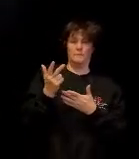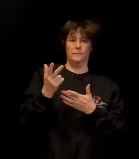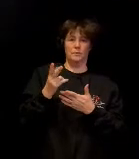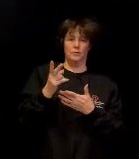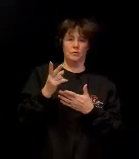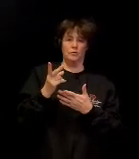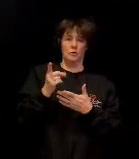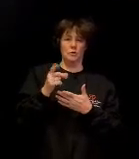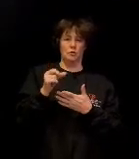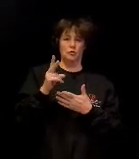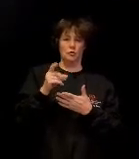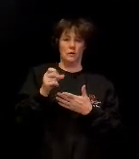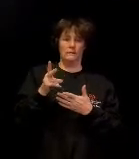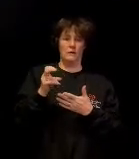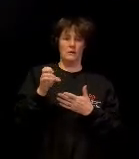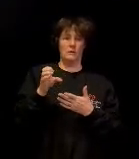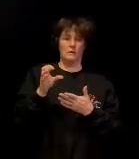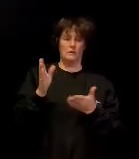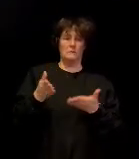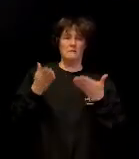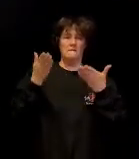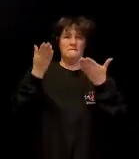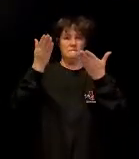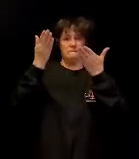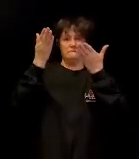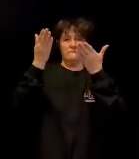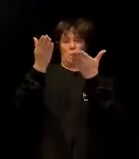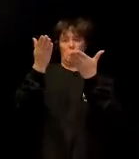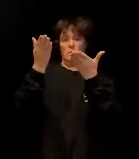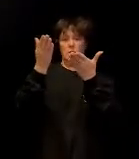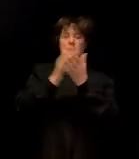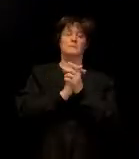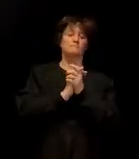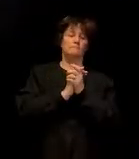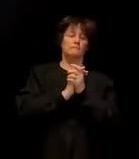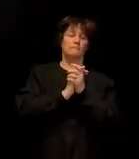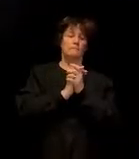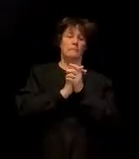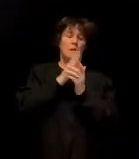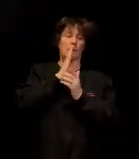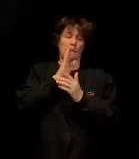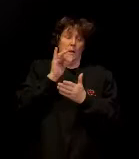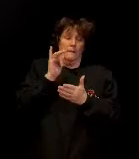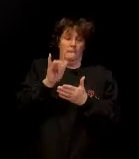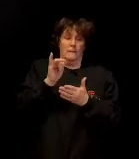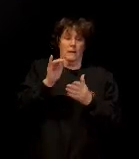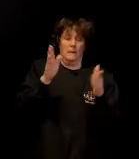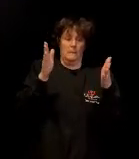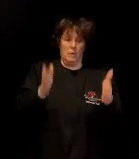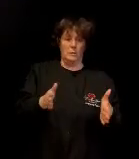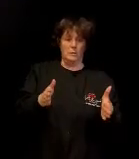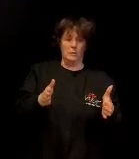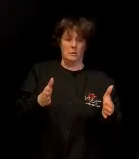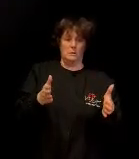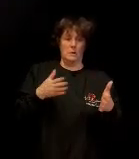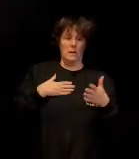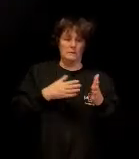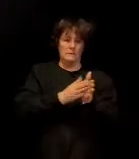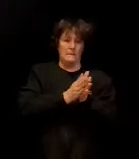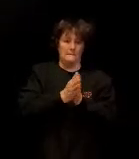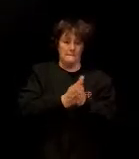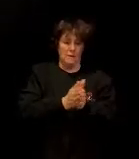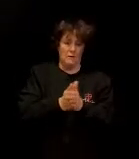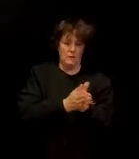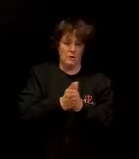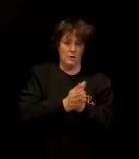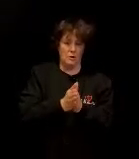Driven, dedicated, and devoted. Be a person that has a drive for the Lord, a drive